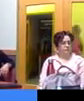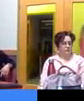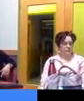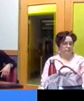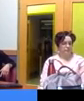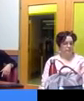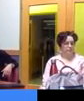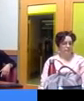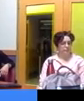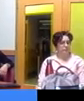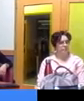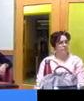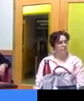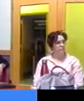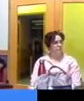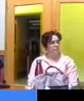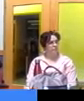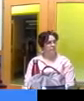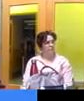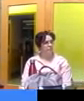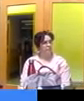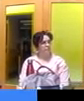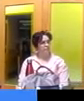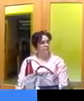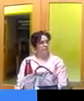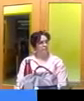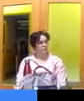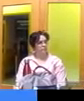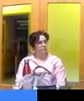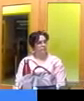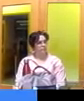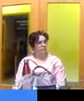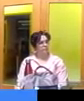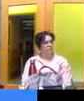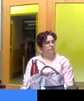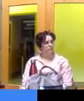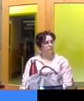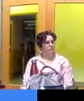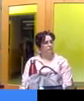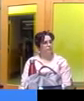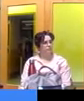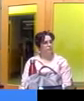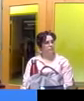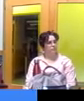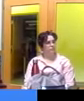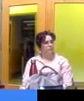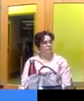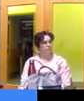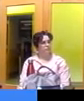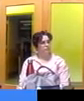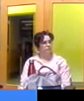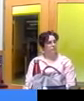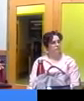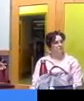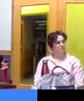self-managed abortion at home, they don't feel scared and lost, et cetera. And it's okay if they do, and then they can reach out to us